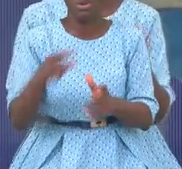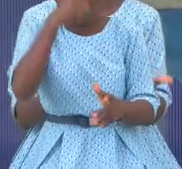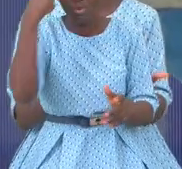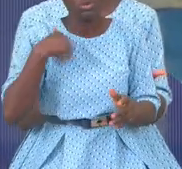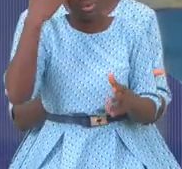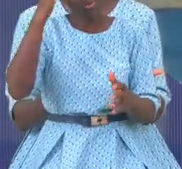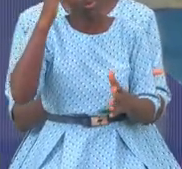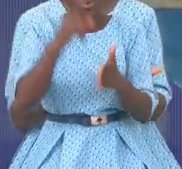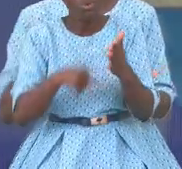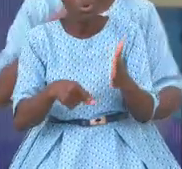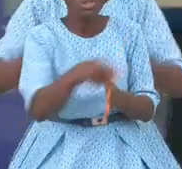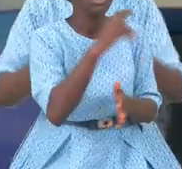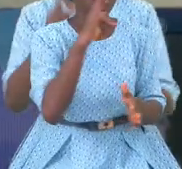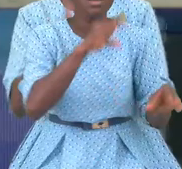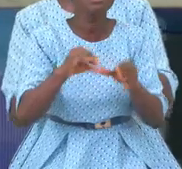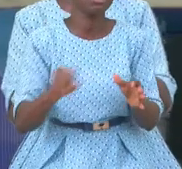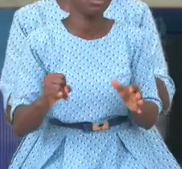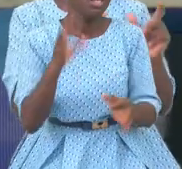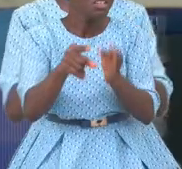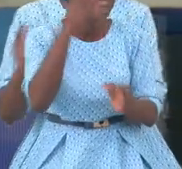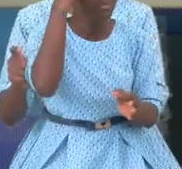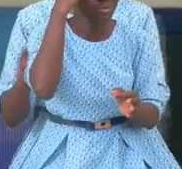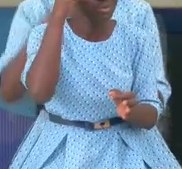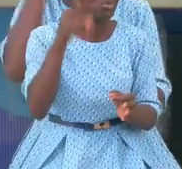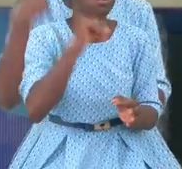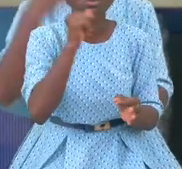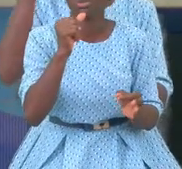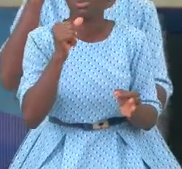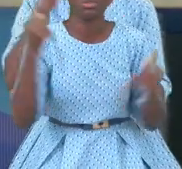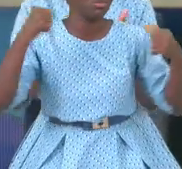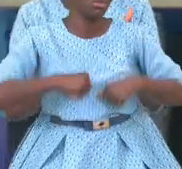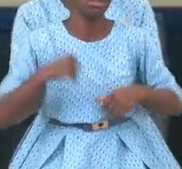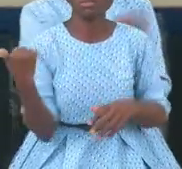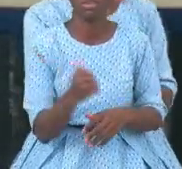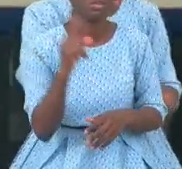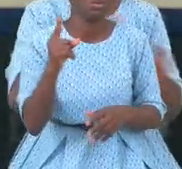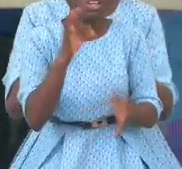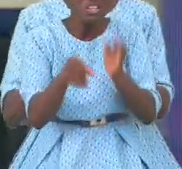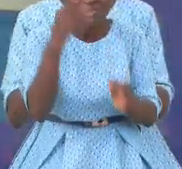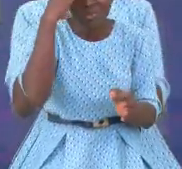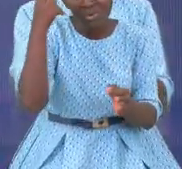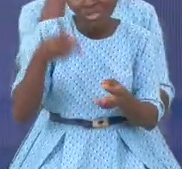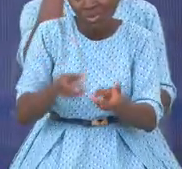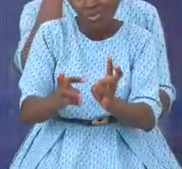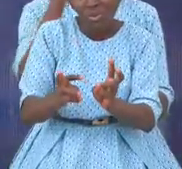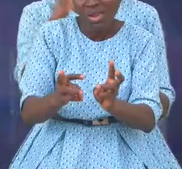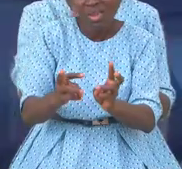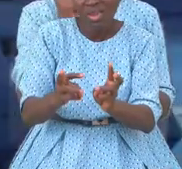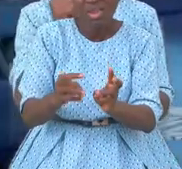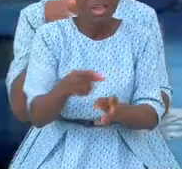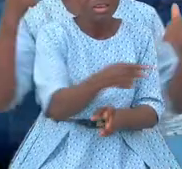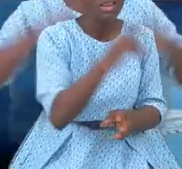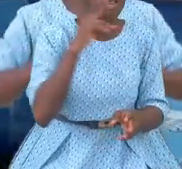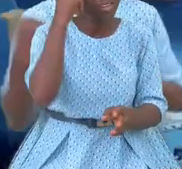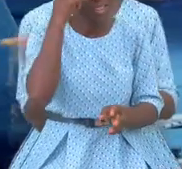condemn anyone. If you know the way they are thinking, if you know the direction they are going, you will not judge